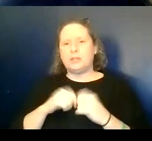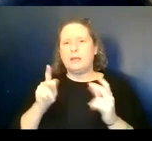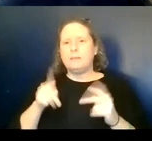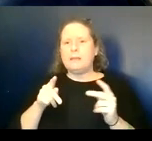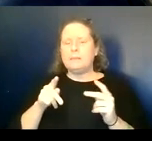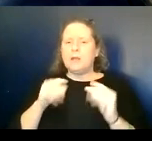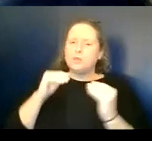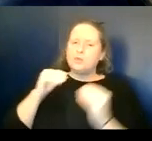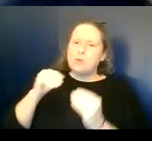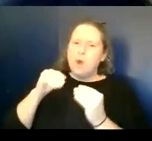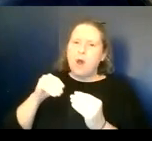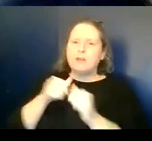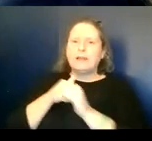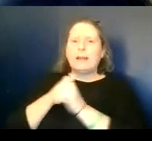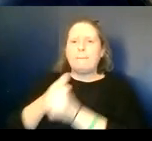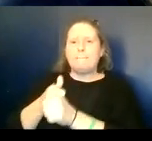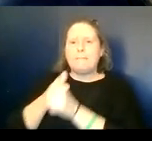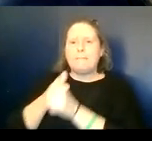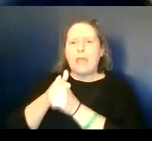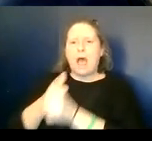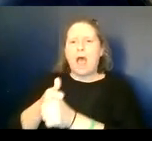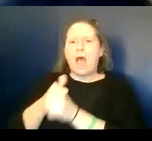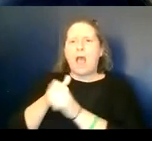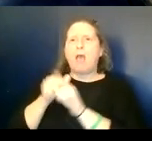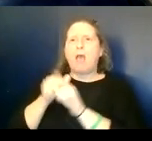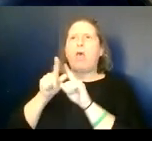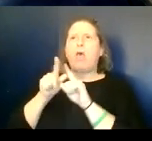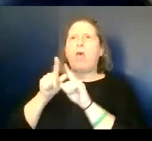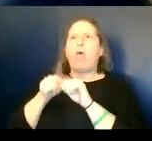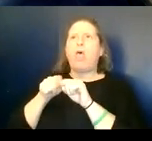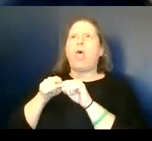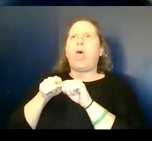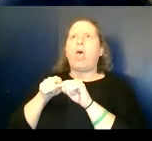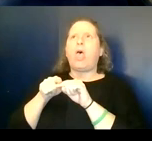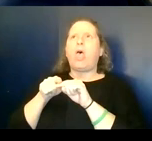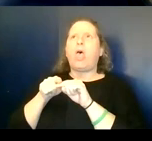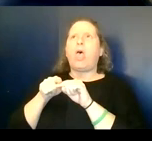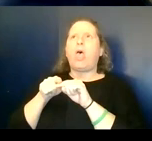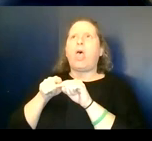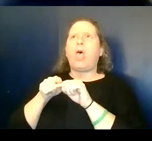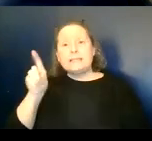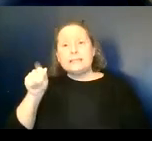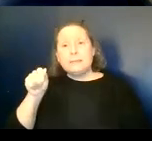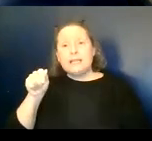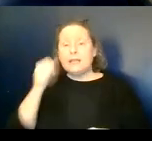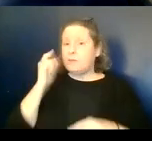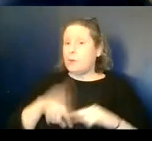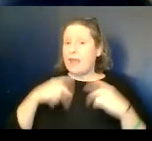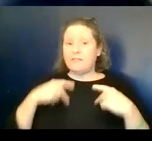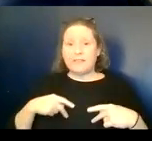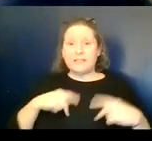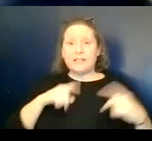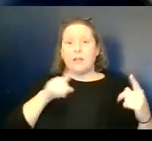be compliant. And really, a person's disability, if you can't physically get to